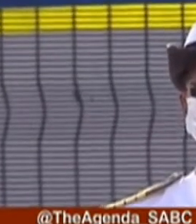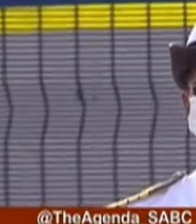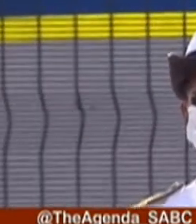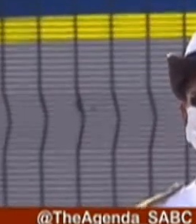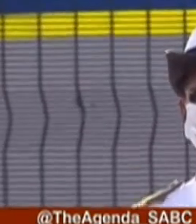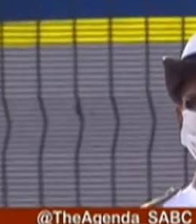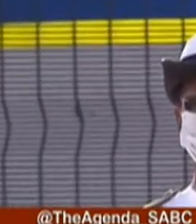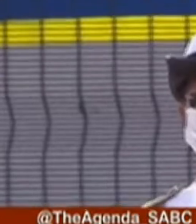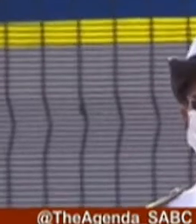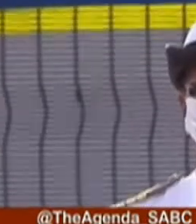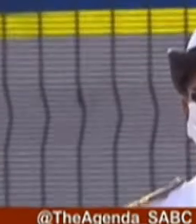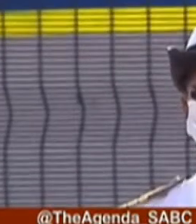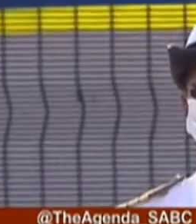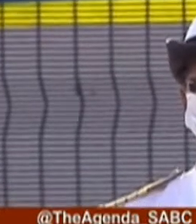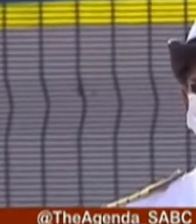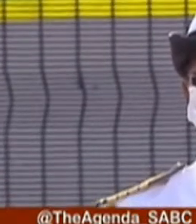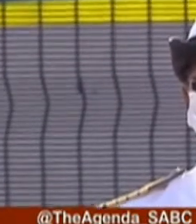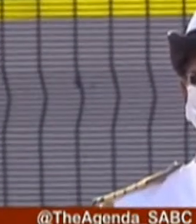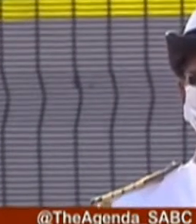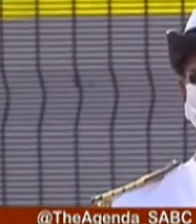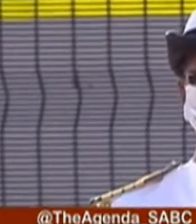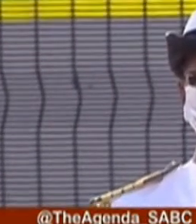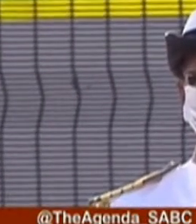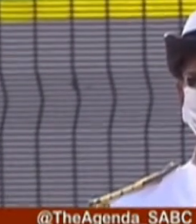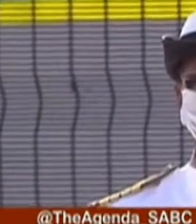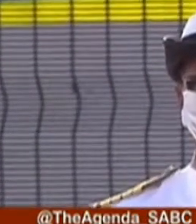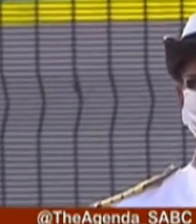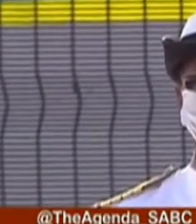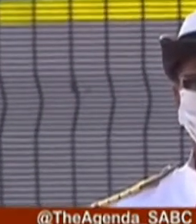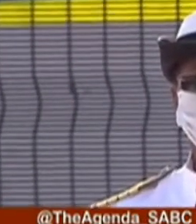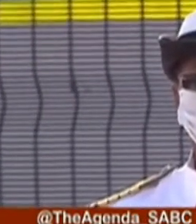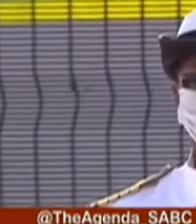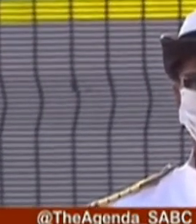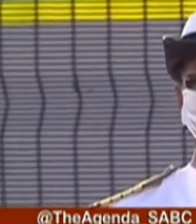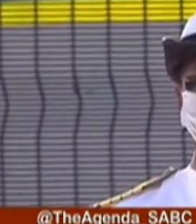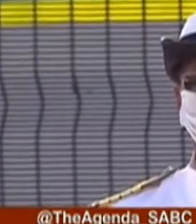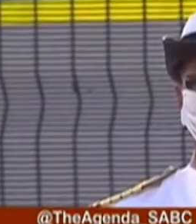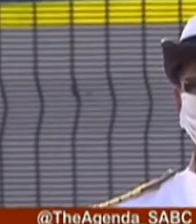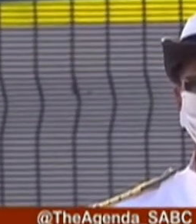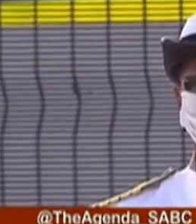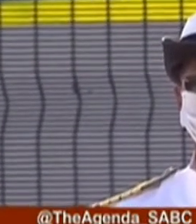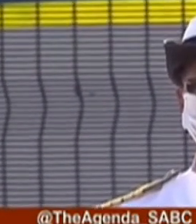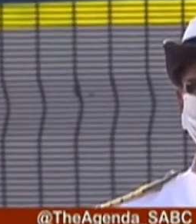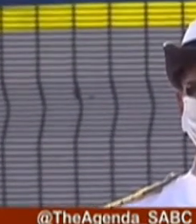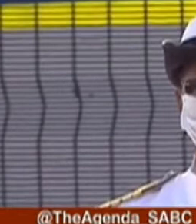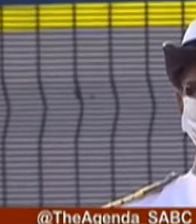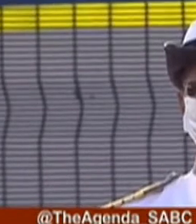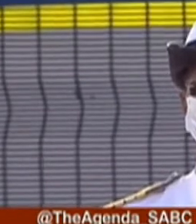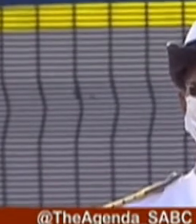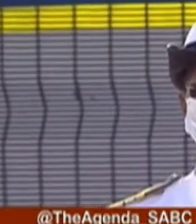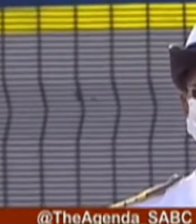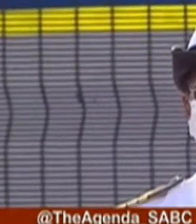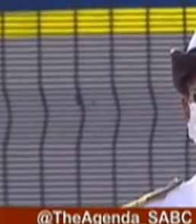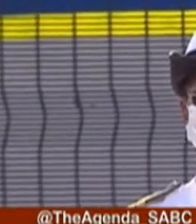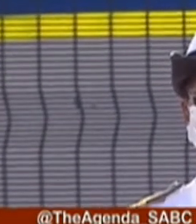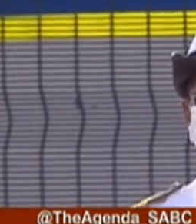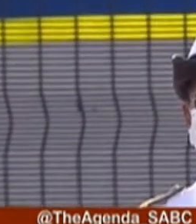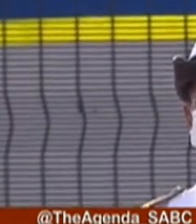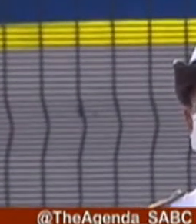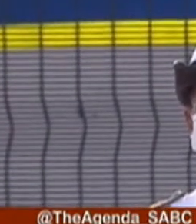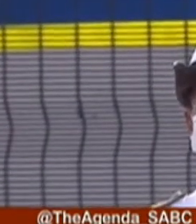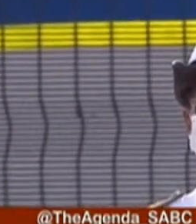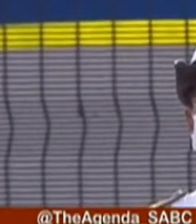Ladies and gentlemen, the fly past and air display will now commence. The two ribbons are being flown by Lieutenant Colonel